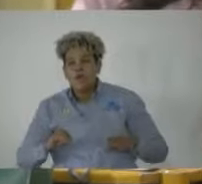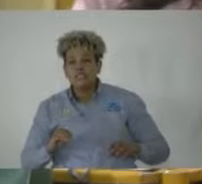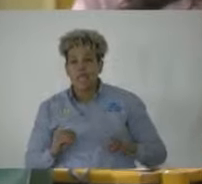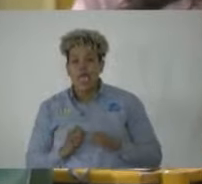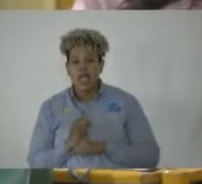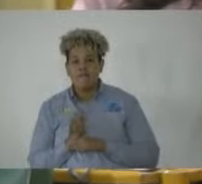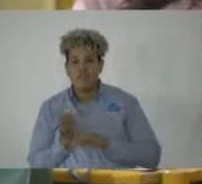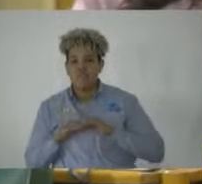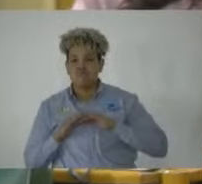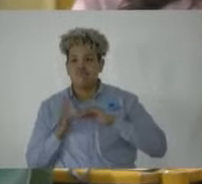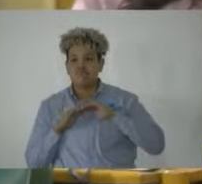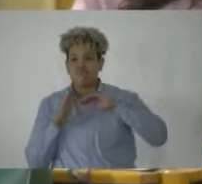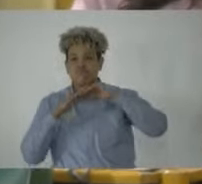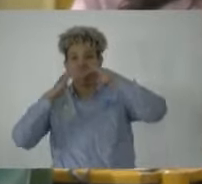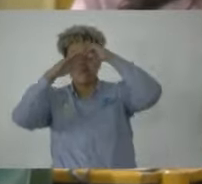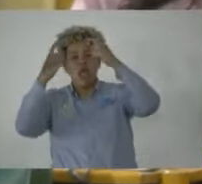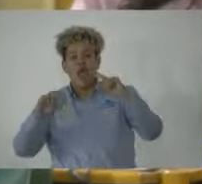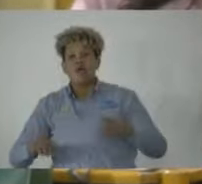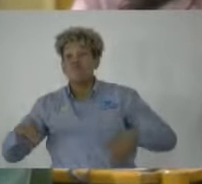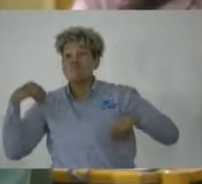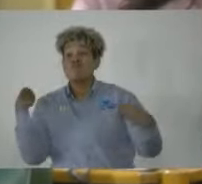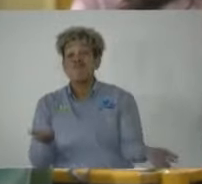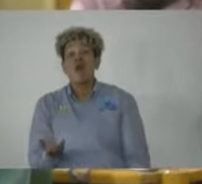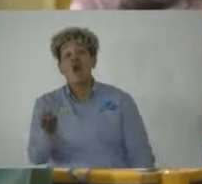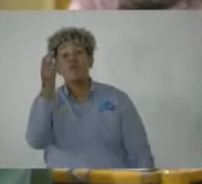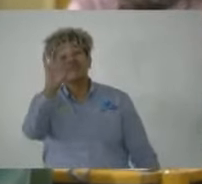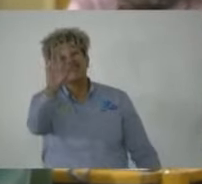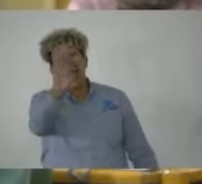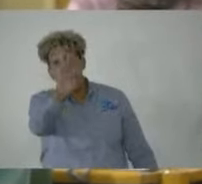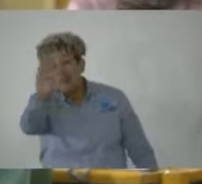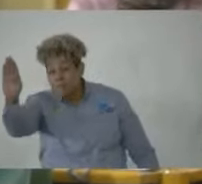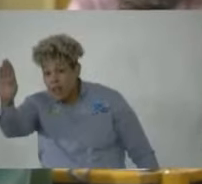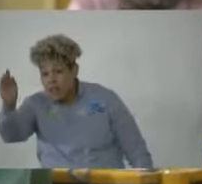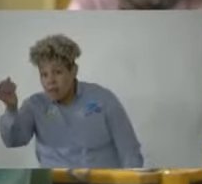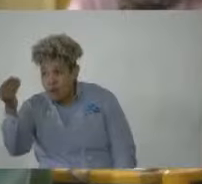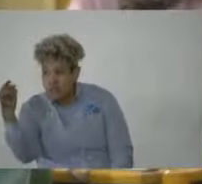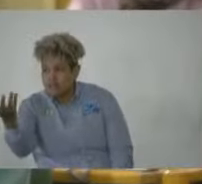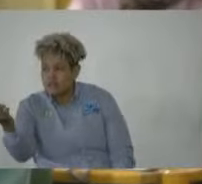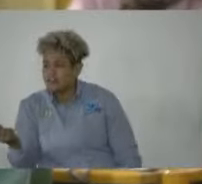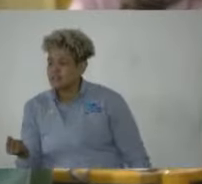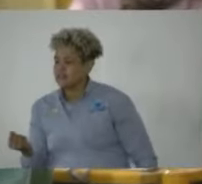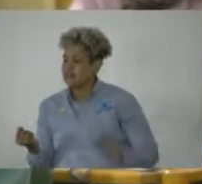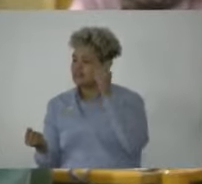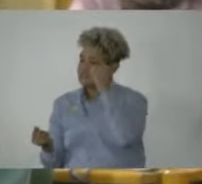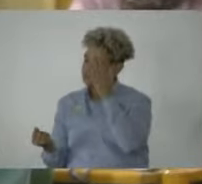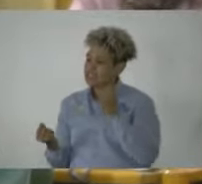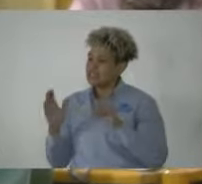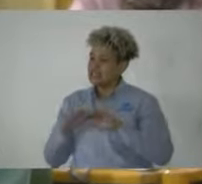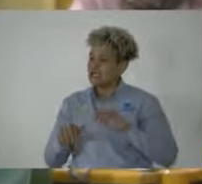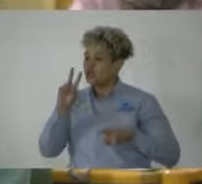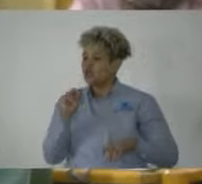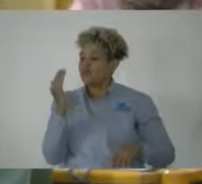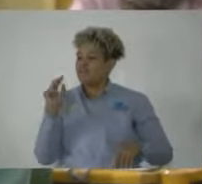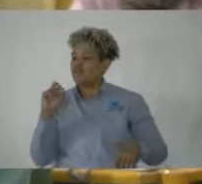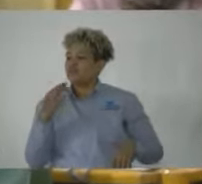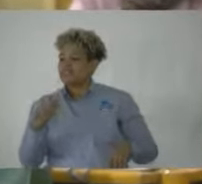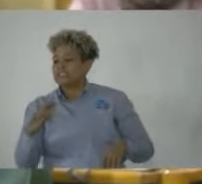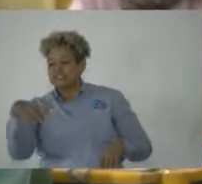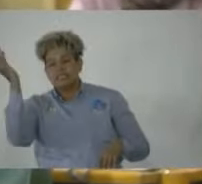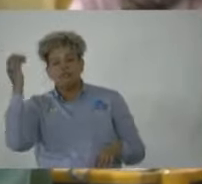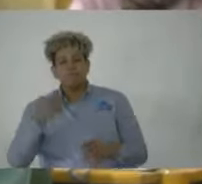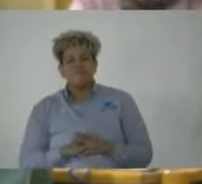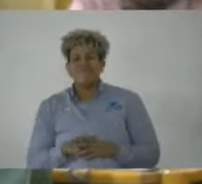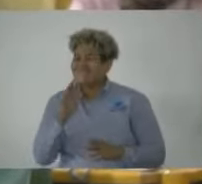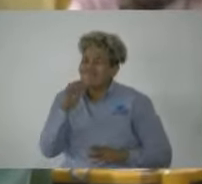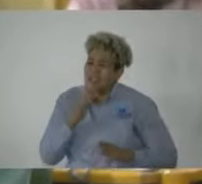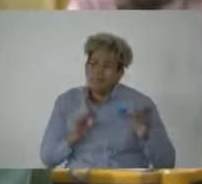delivering almost $9 billion more into government coffers than in 2015-16. So,